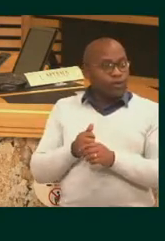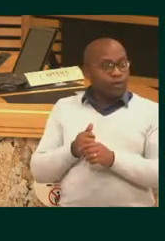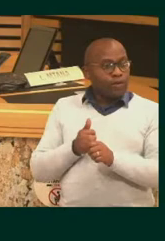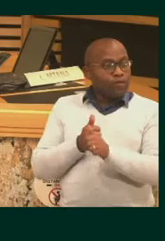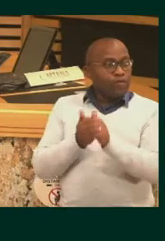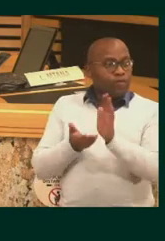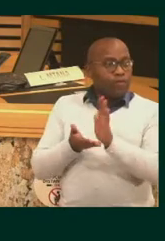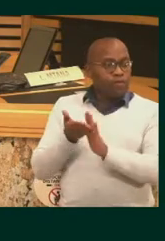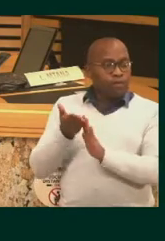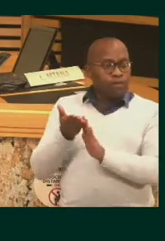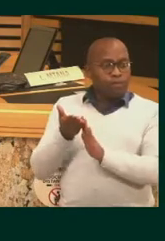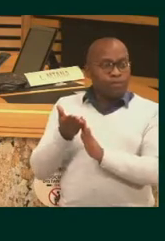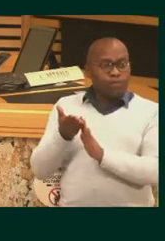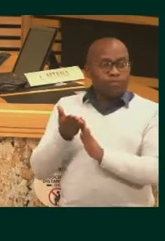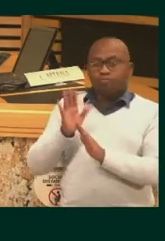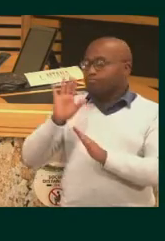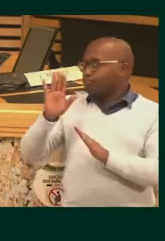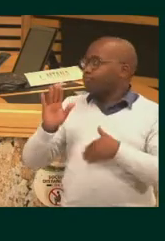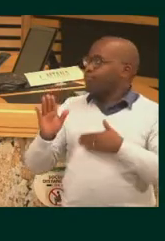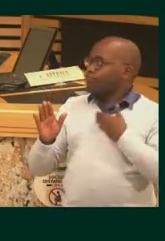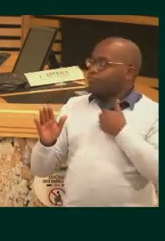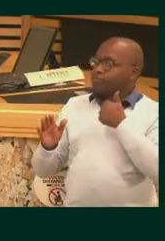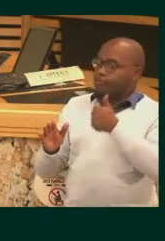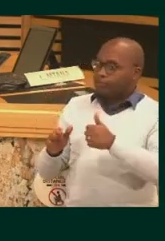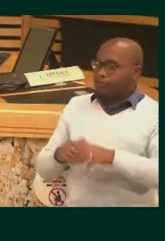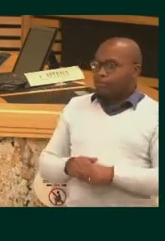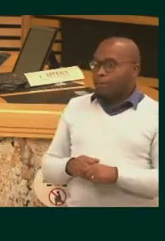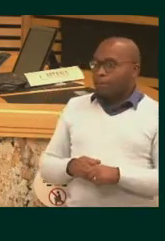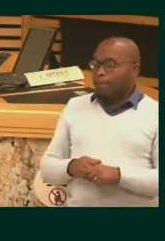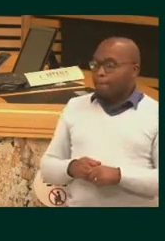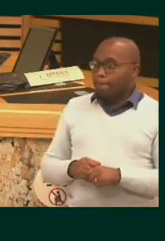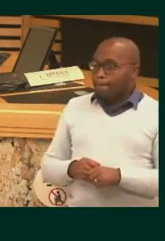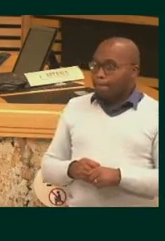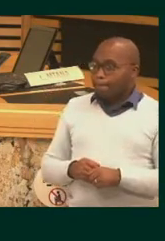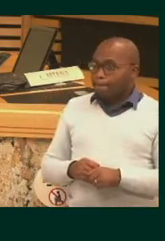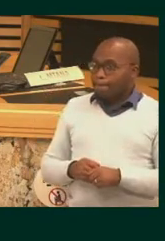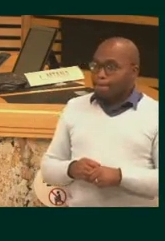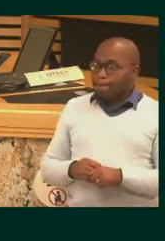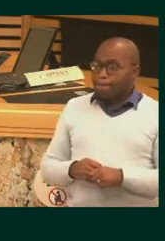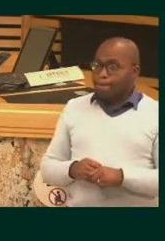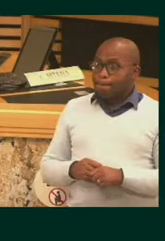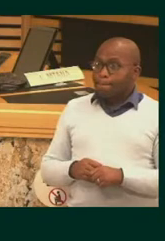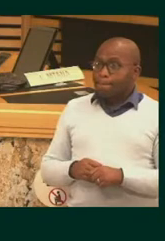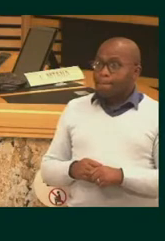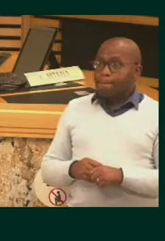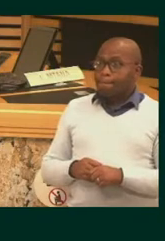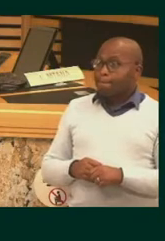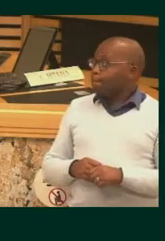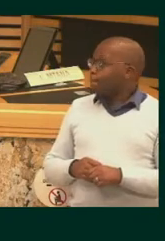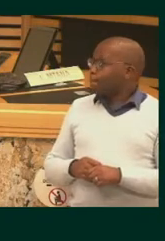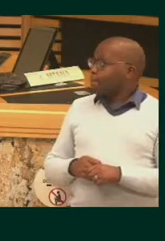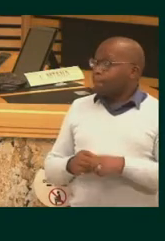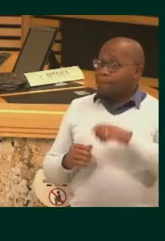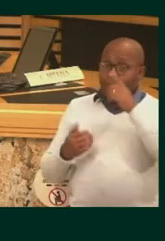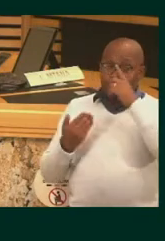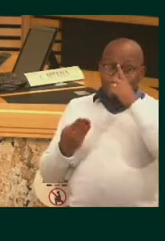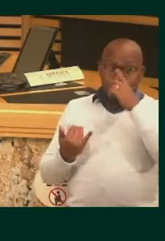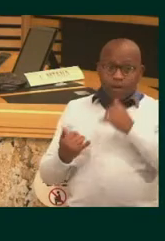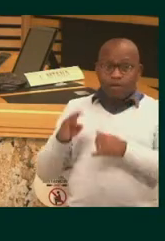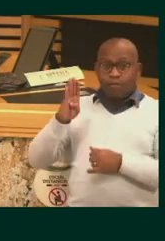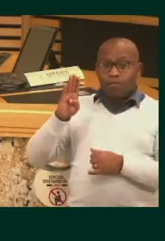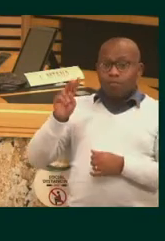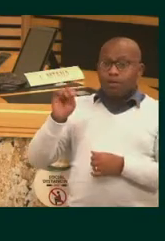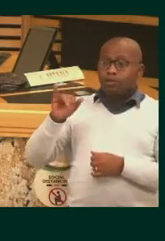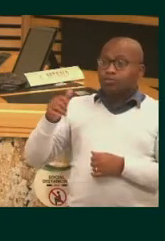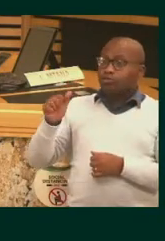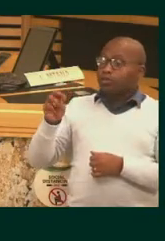response has been received thank you very much the M satisfied horable MC from uh honorable Camelo Benjamin to honorable